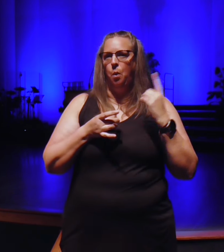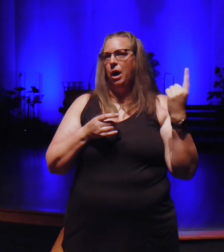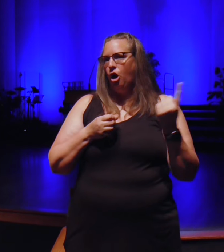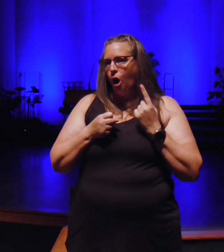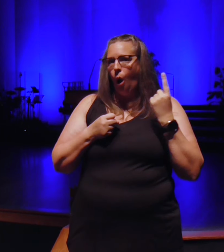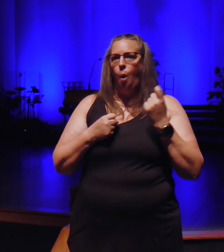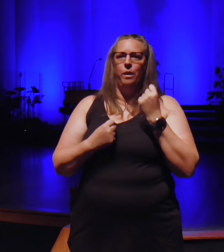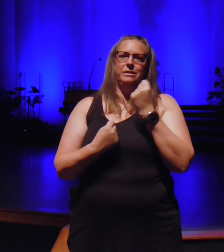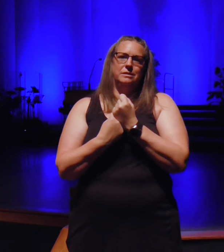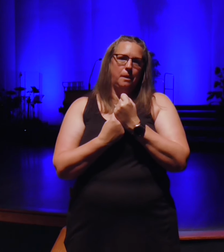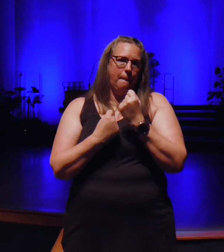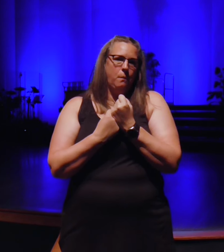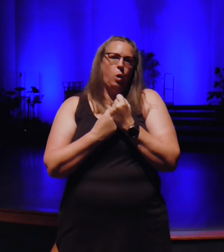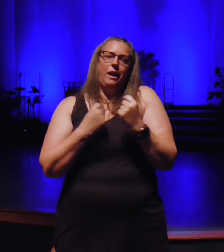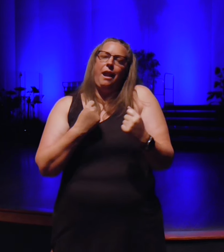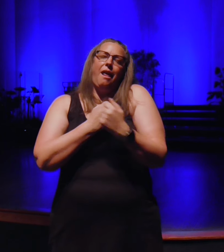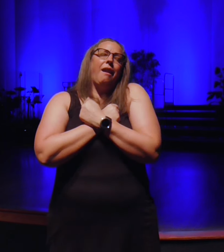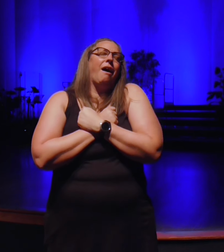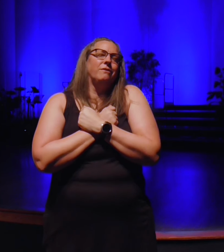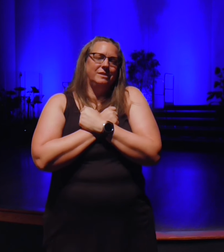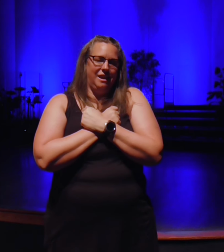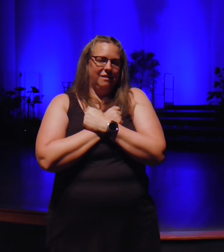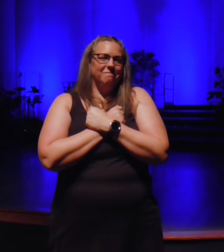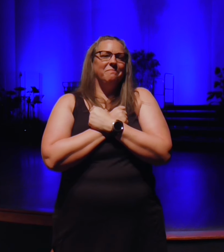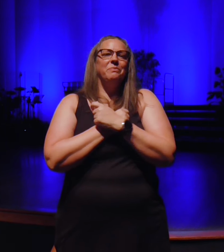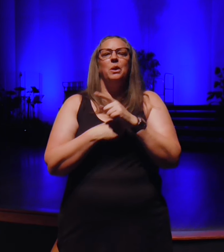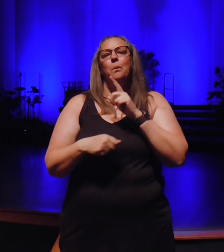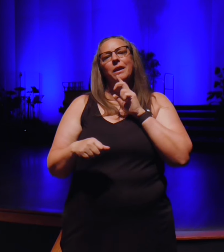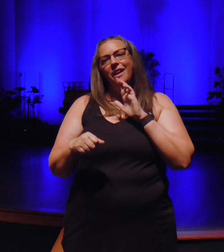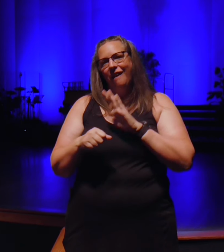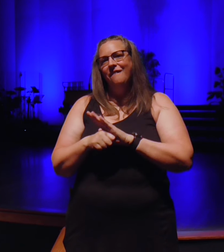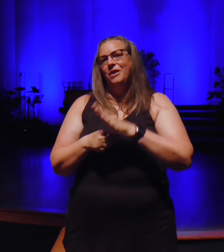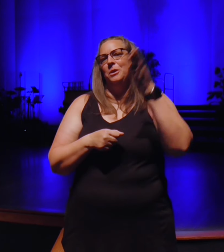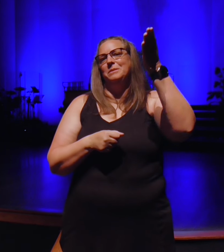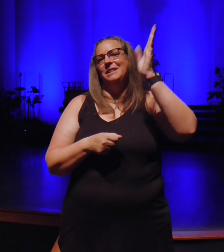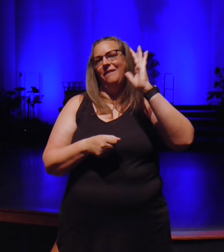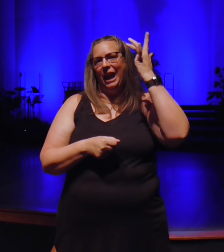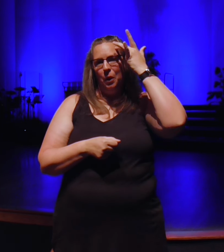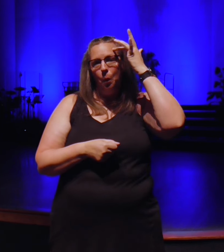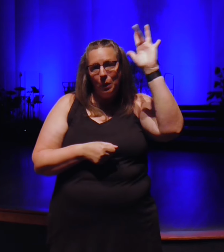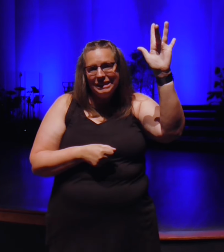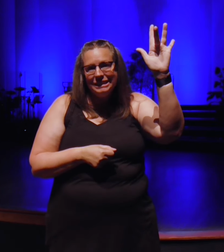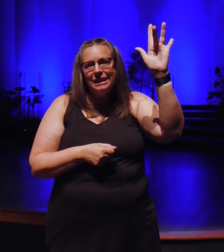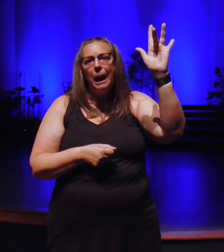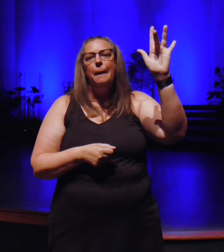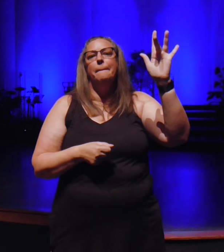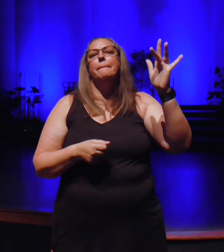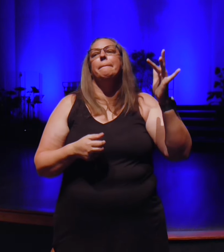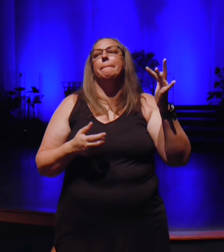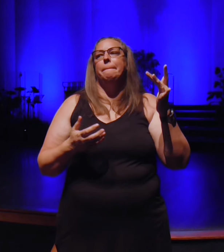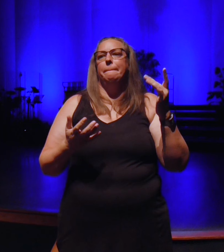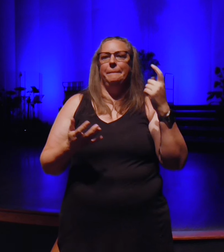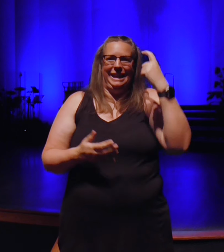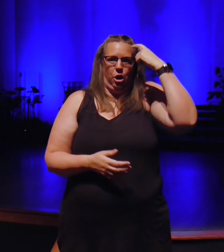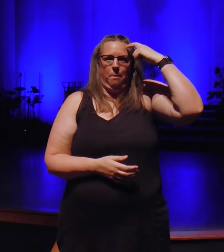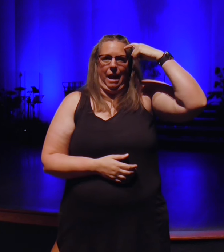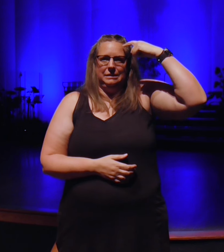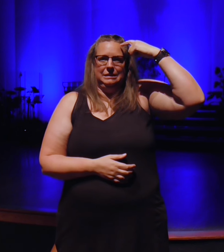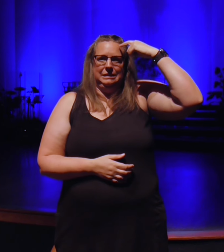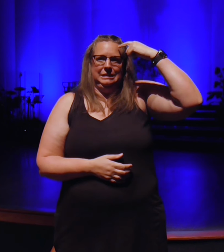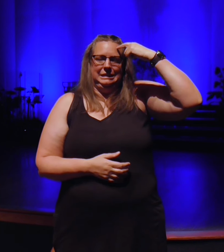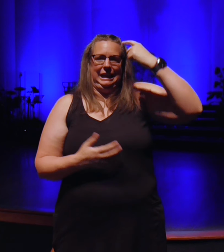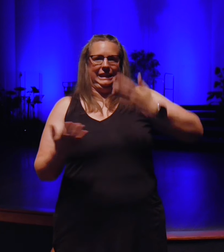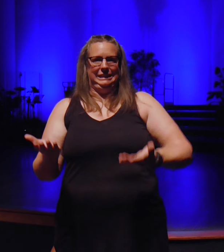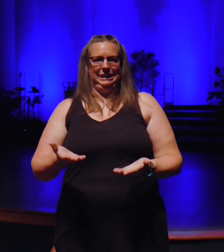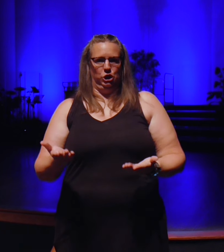supported, loved upon. We can affirm the divine wisdom in consciousness of mind is